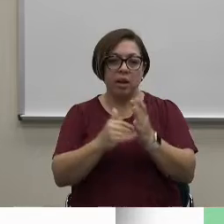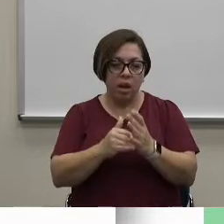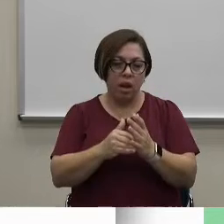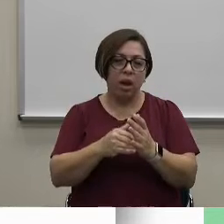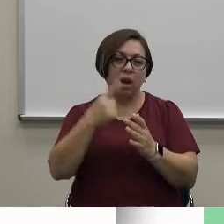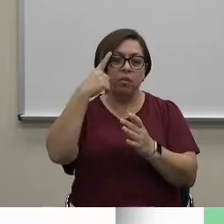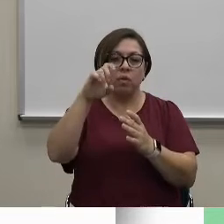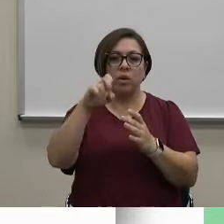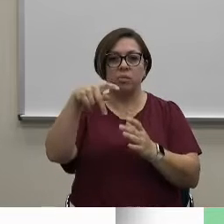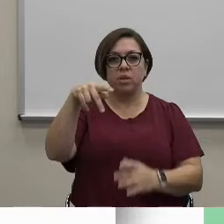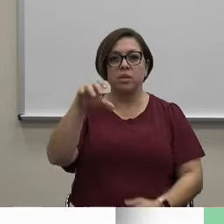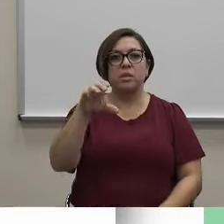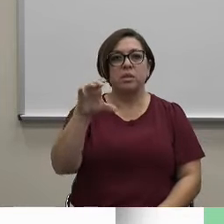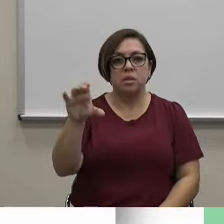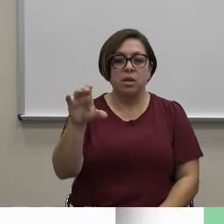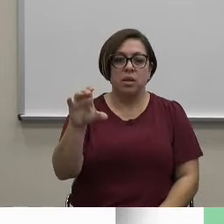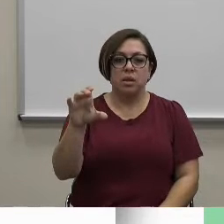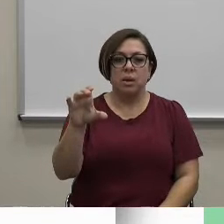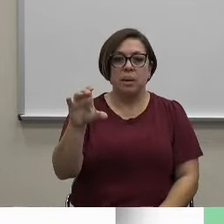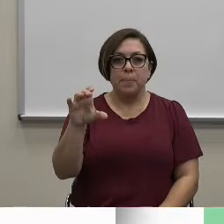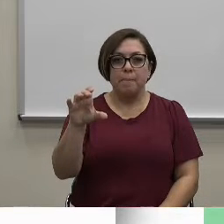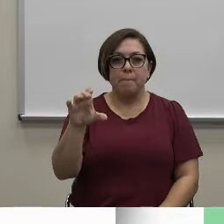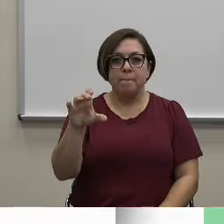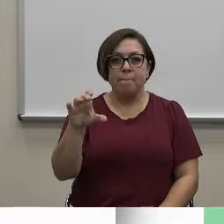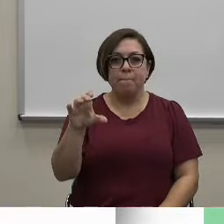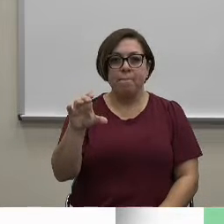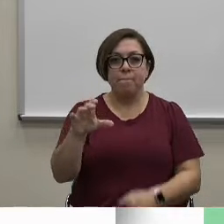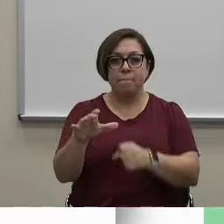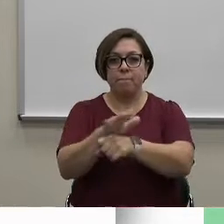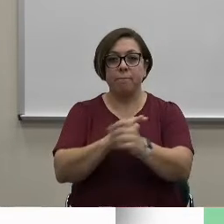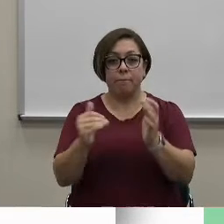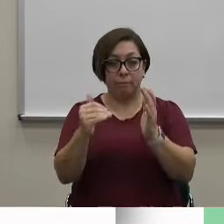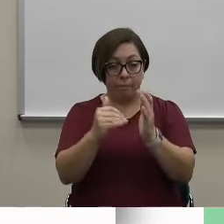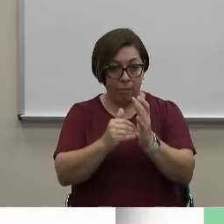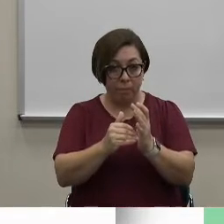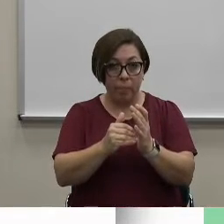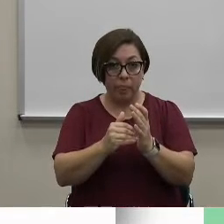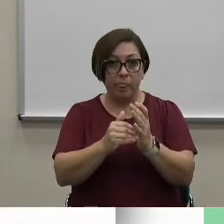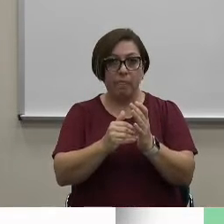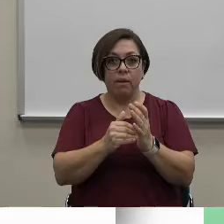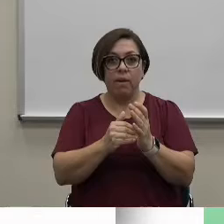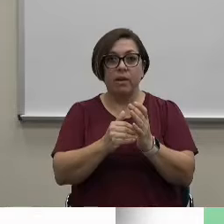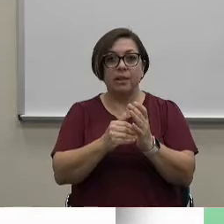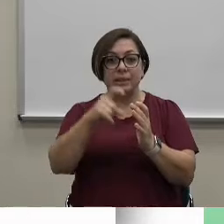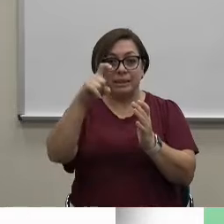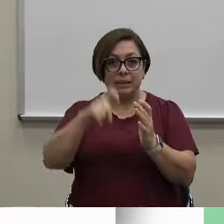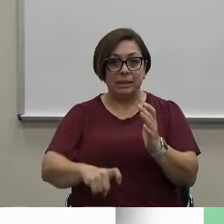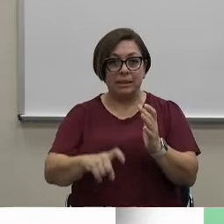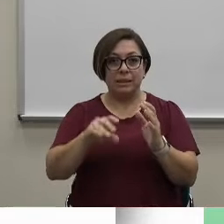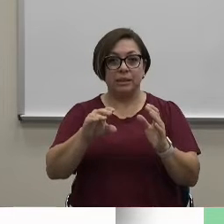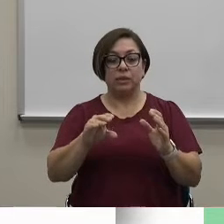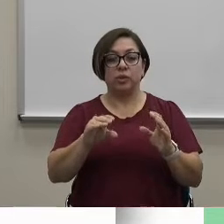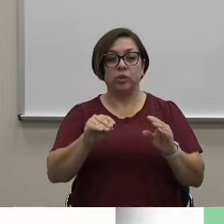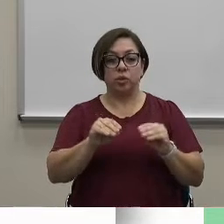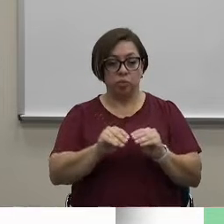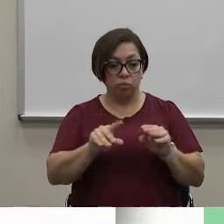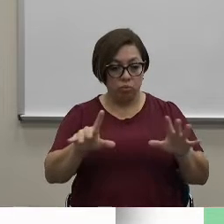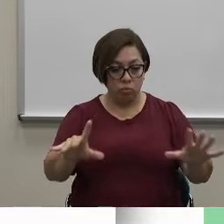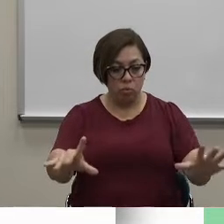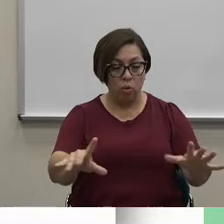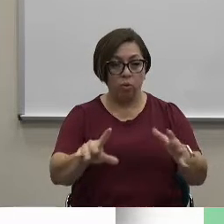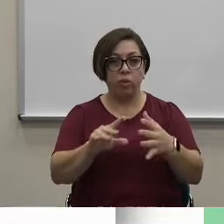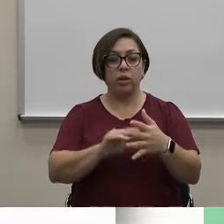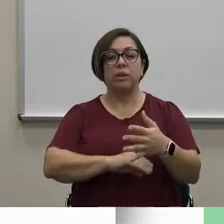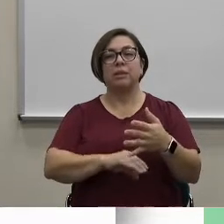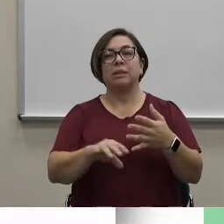Paso Community College redistricting is concerned, is really moving population out of the current districts 3 and 7,